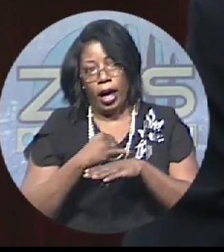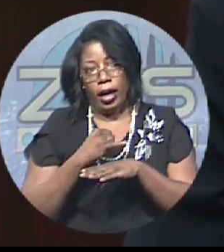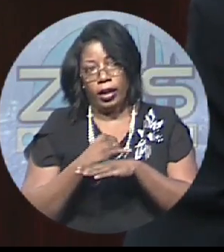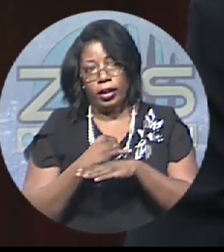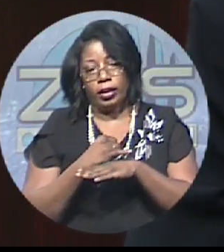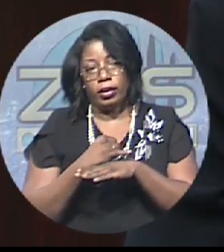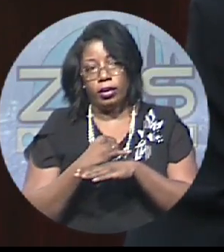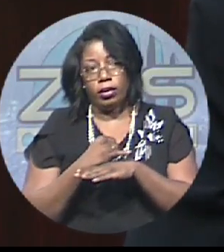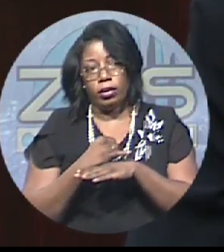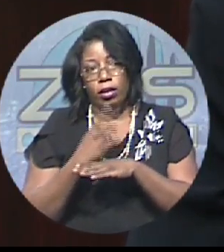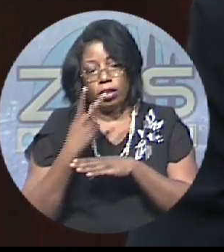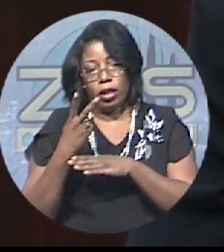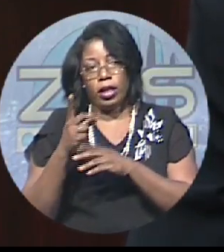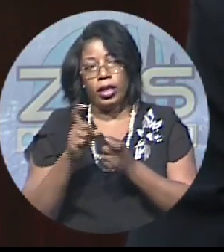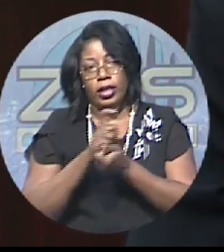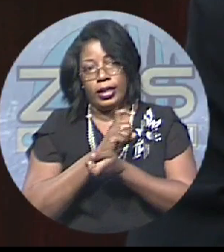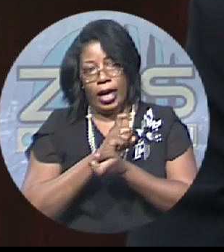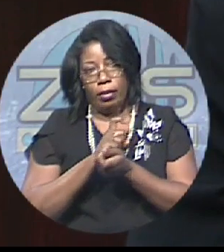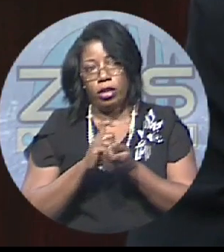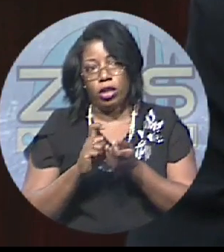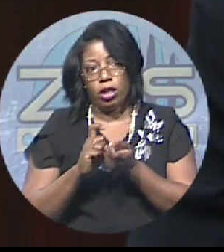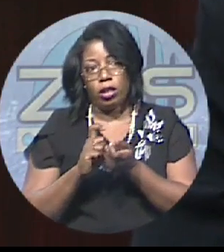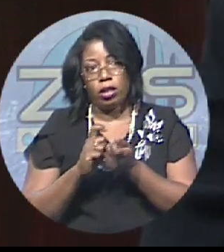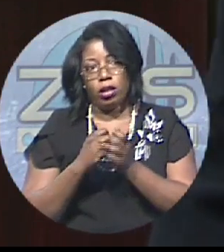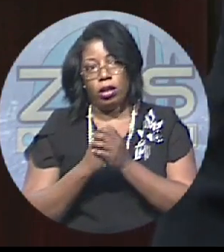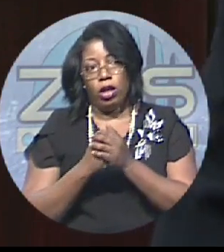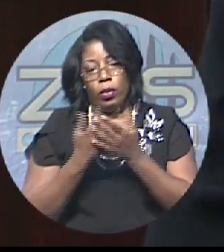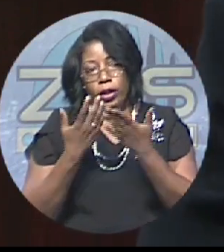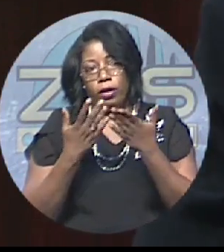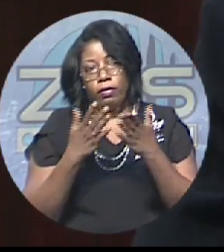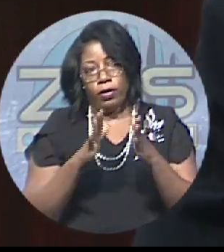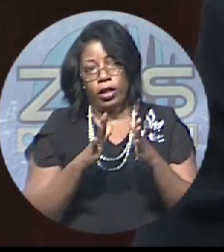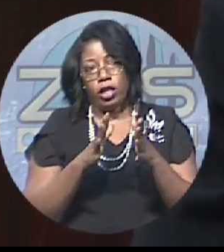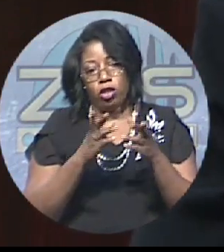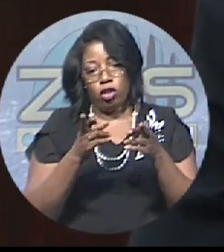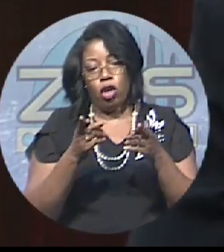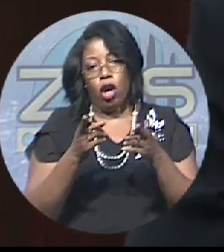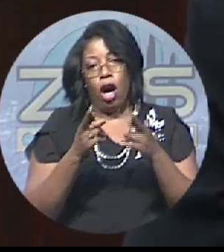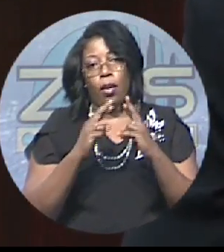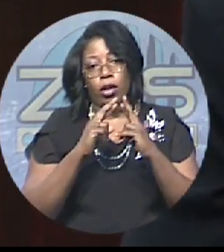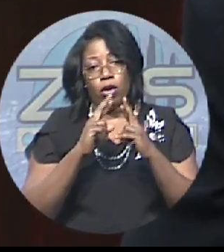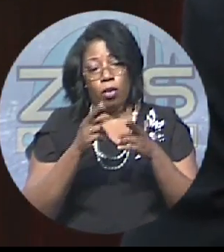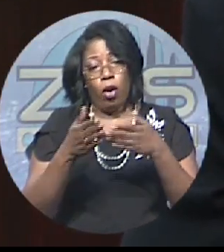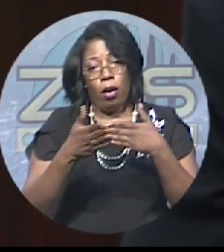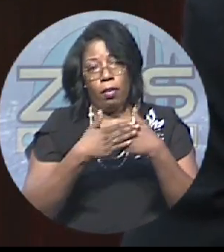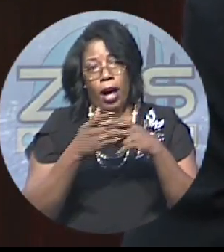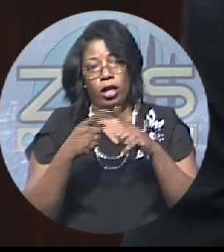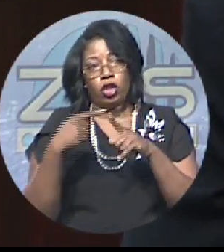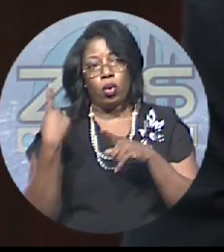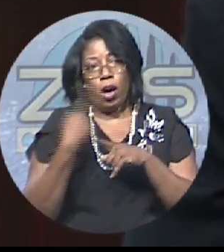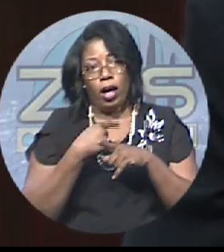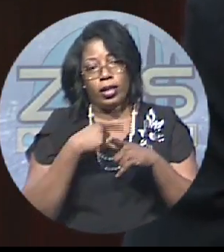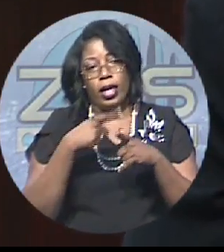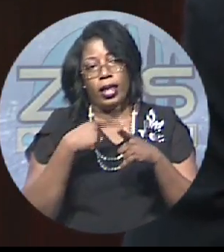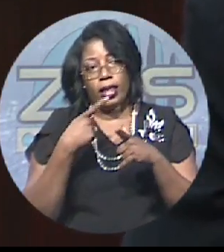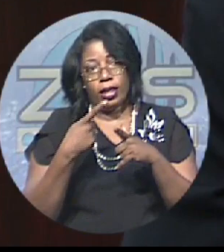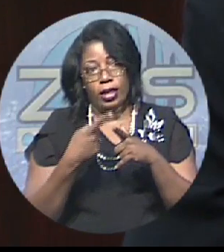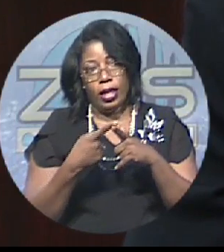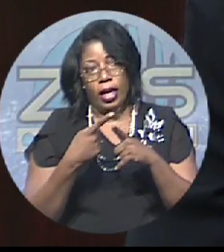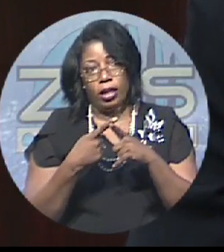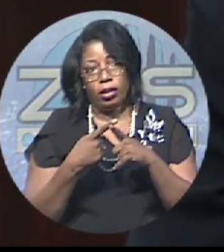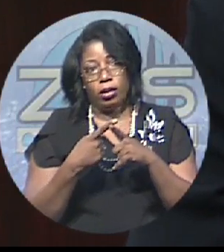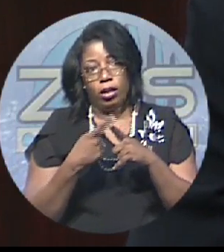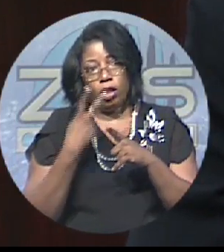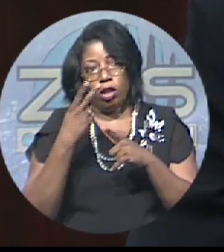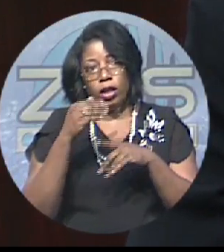extent of the damages. Once they would have report back to us, we will then review all of